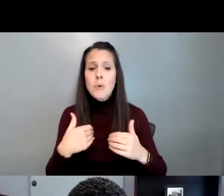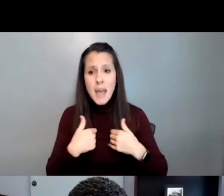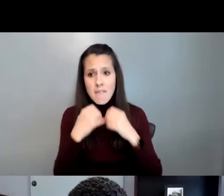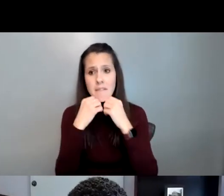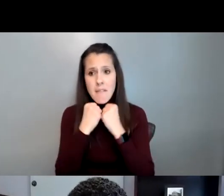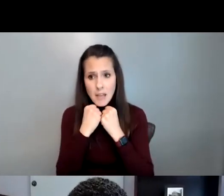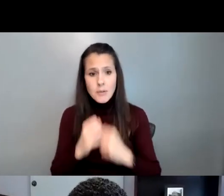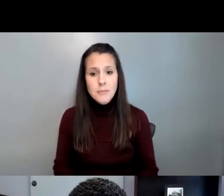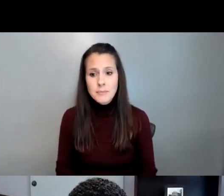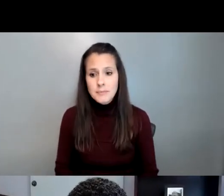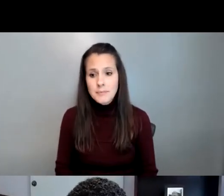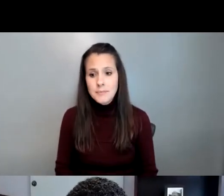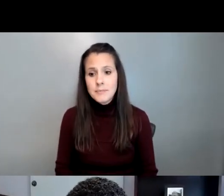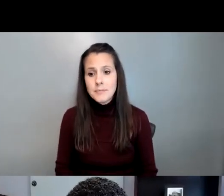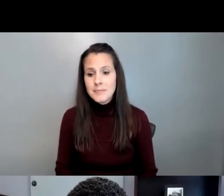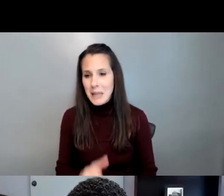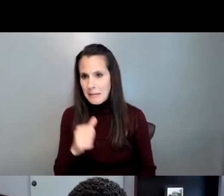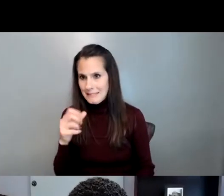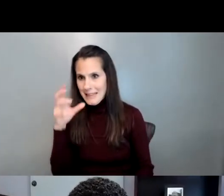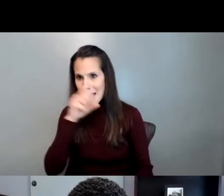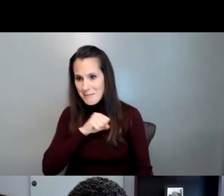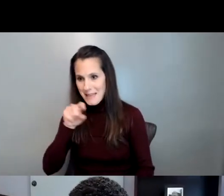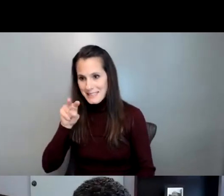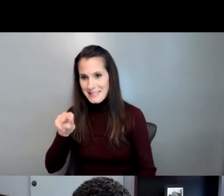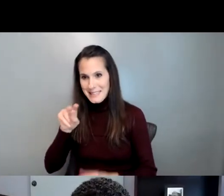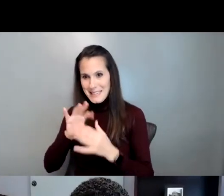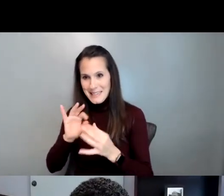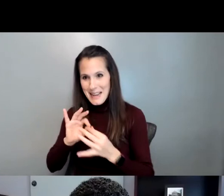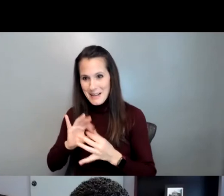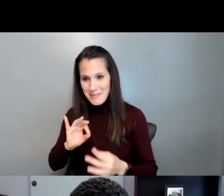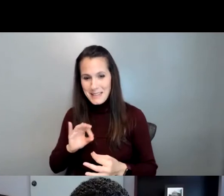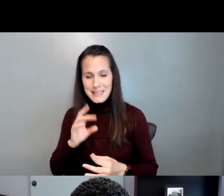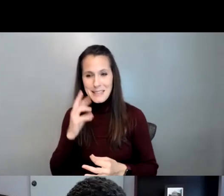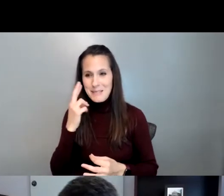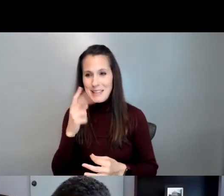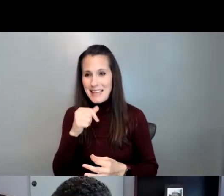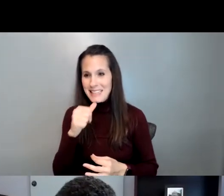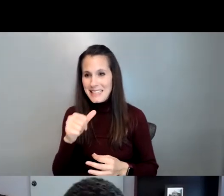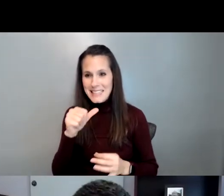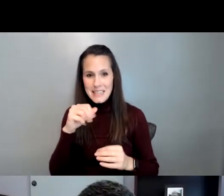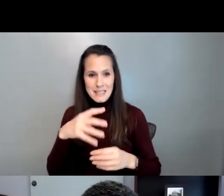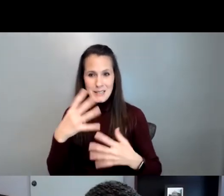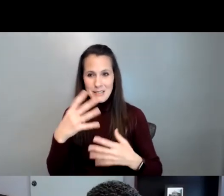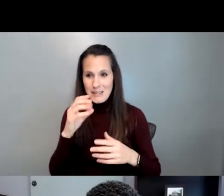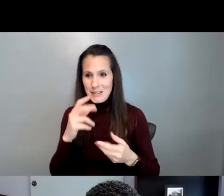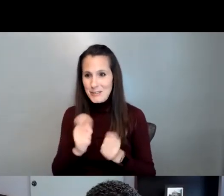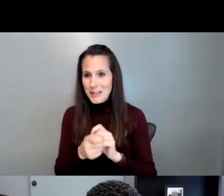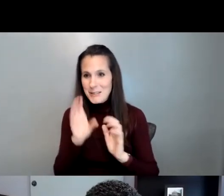I failed to then look at my comments here, and I recognize that it didn't automatically scroll. And so I will tell you